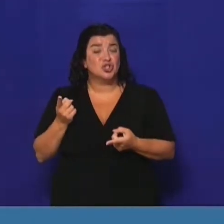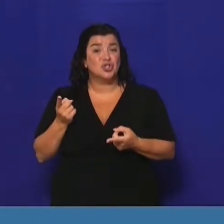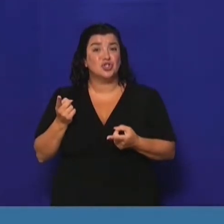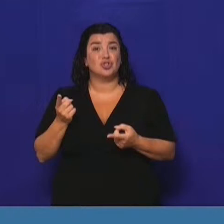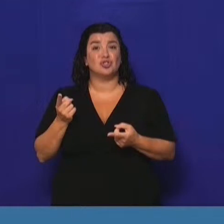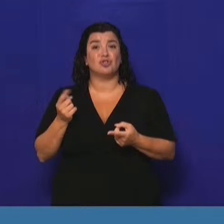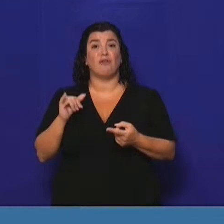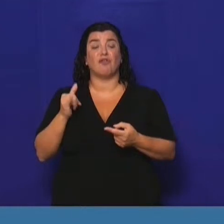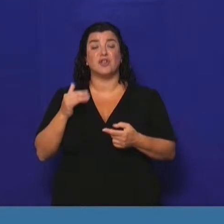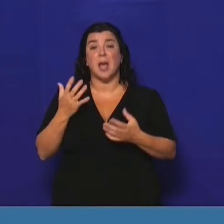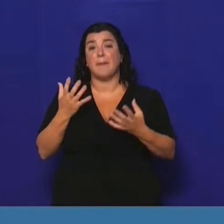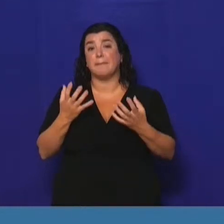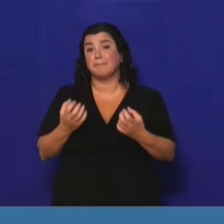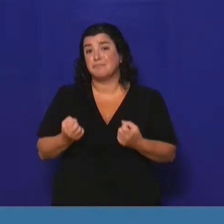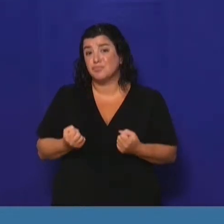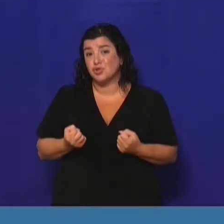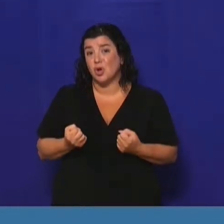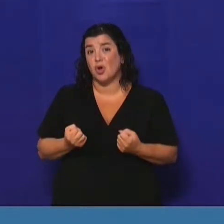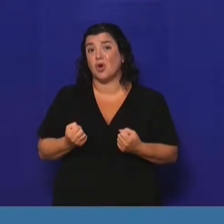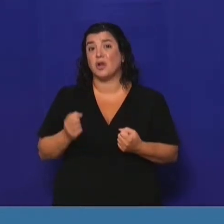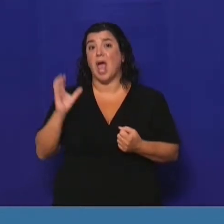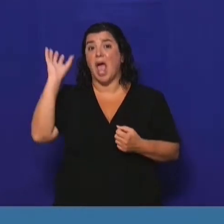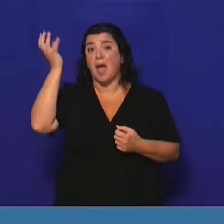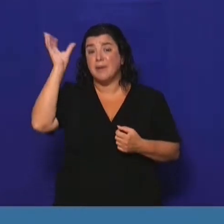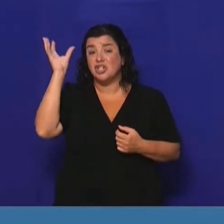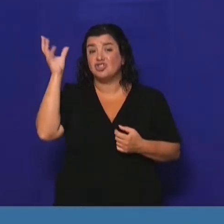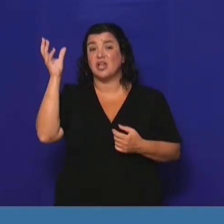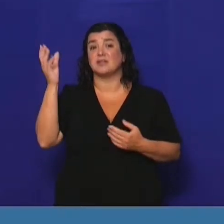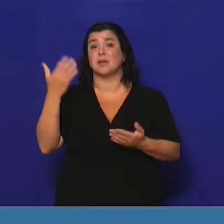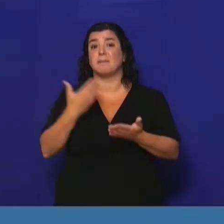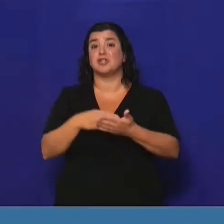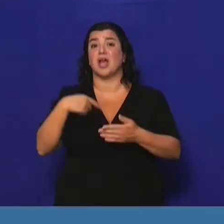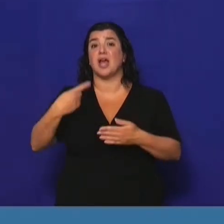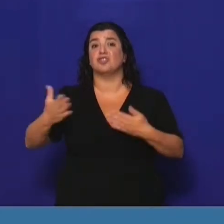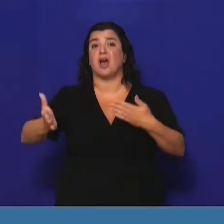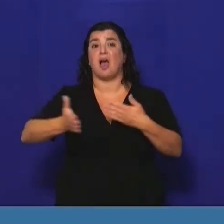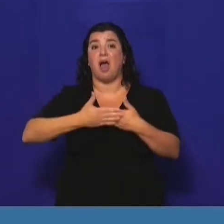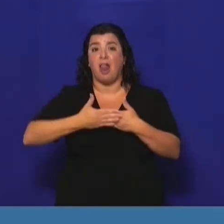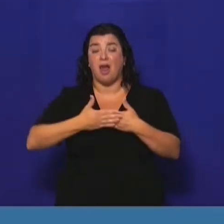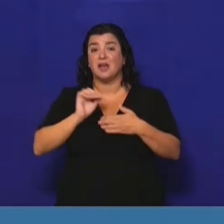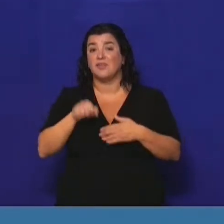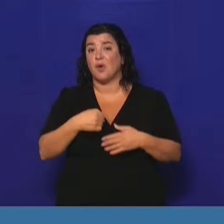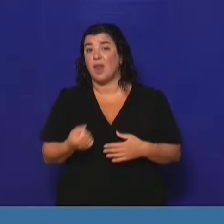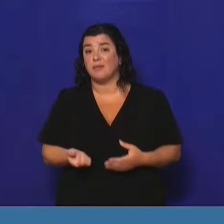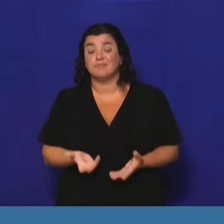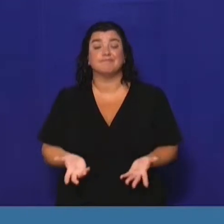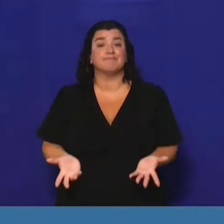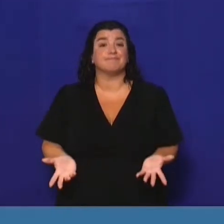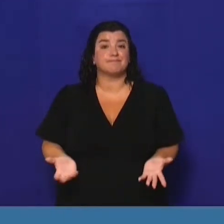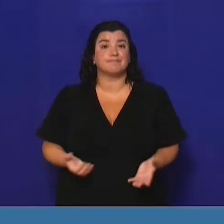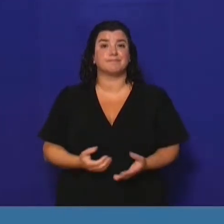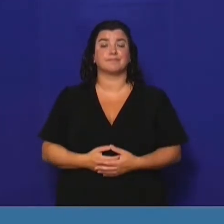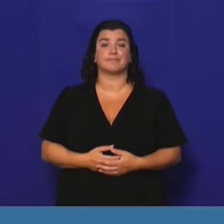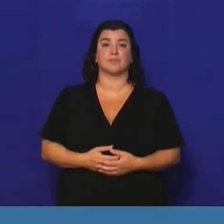teskludix illi forsi jkun hemm tissejjaħ stat ta' emerġenza ta' saħħa pubblika. Grazzi ħafna.